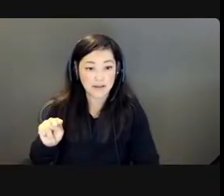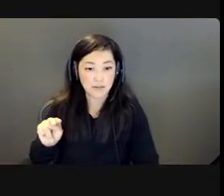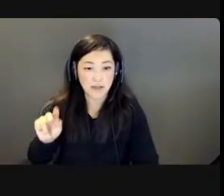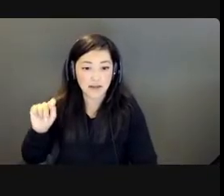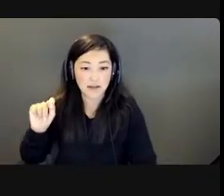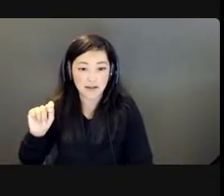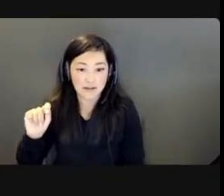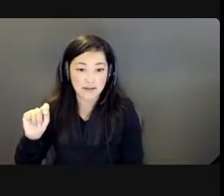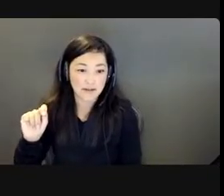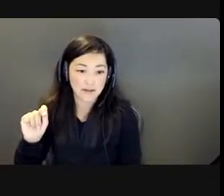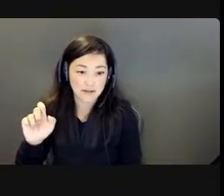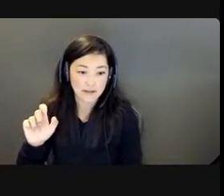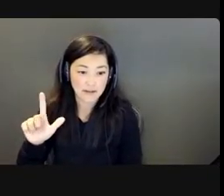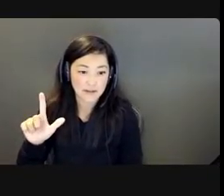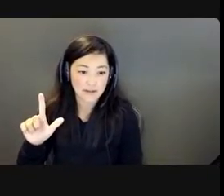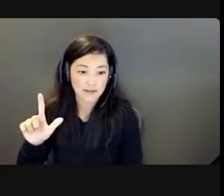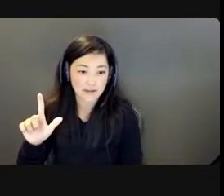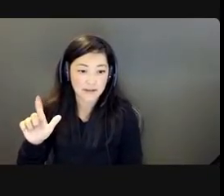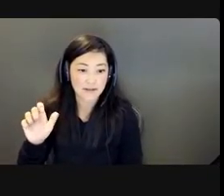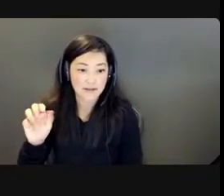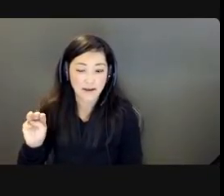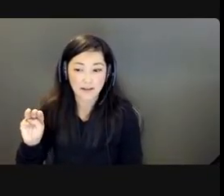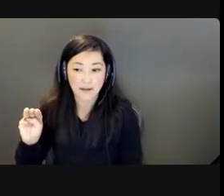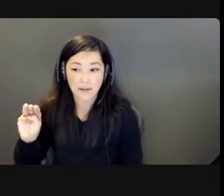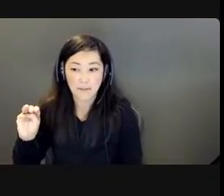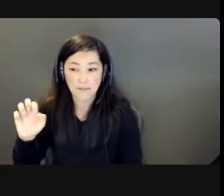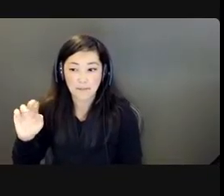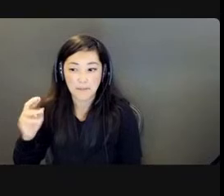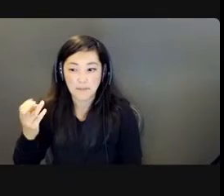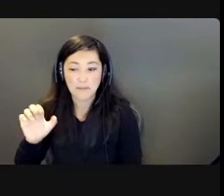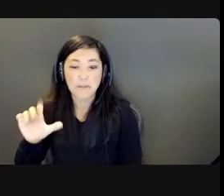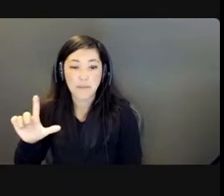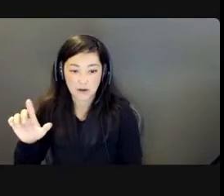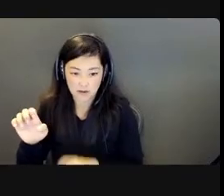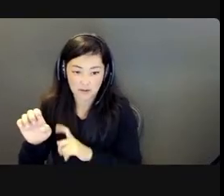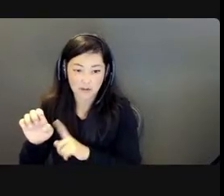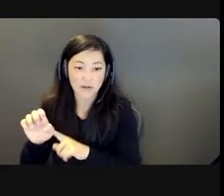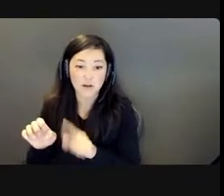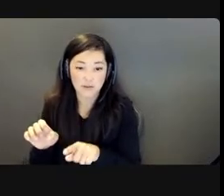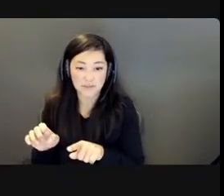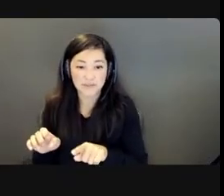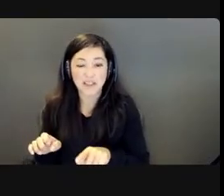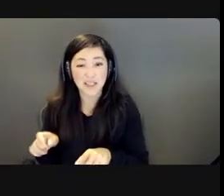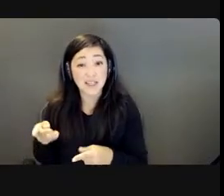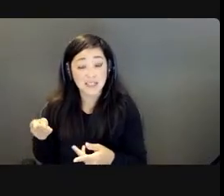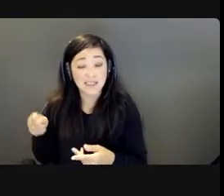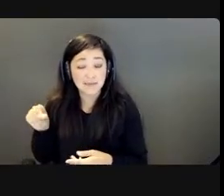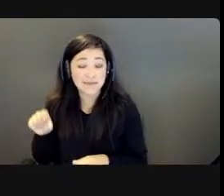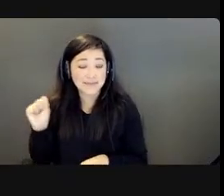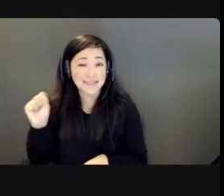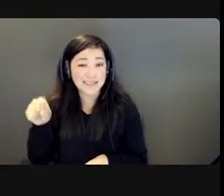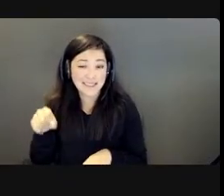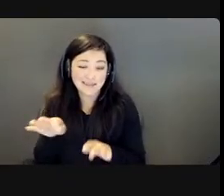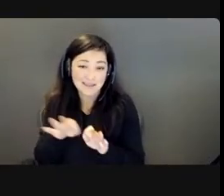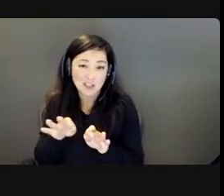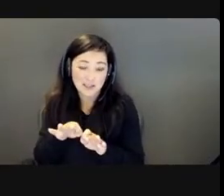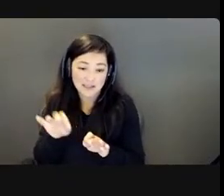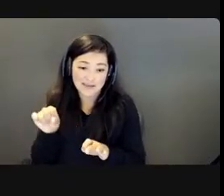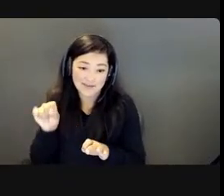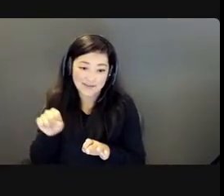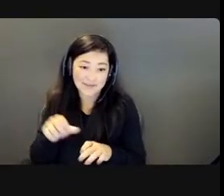feat. Just to make an accessible van it probably took another 20% of the cost of the build.